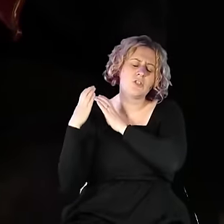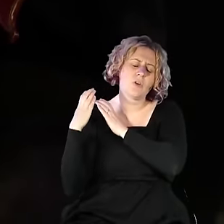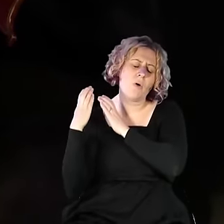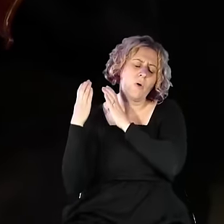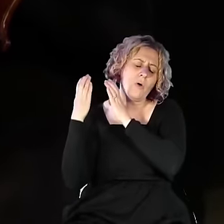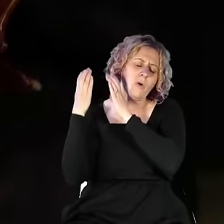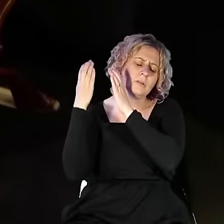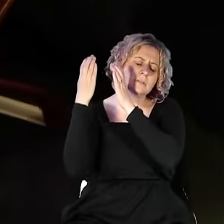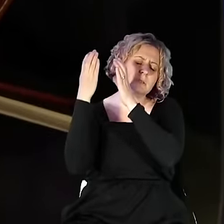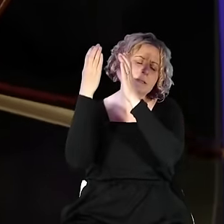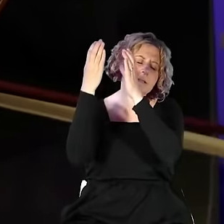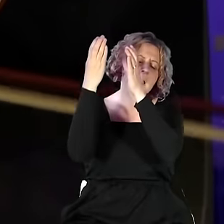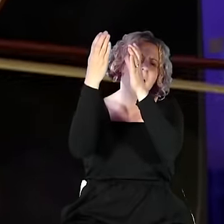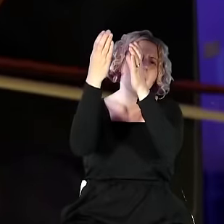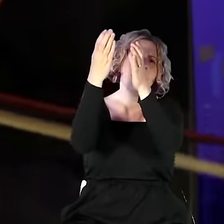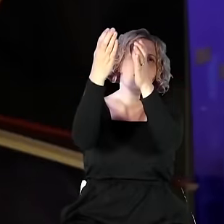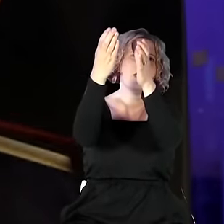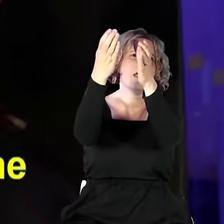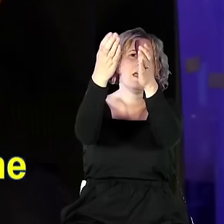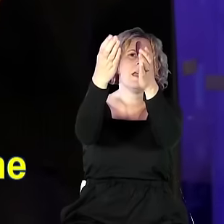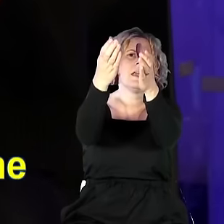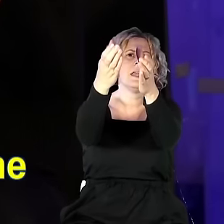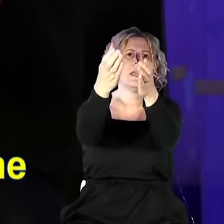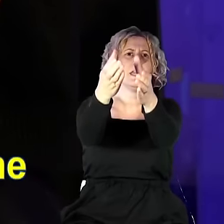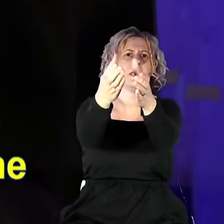his shoulders lay.